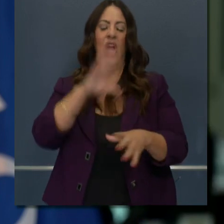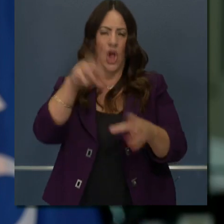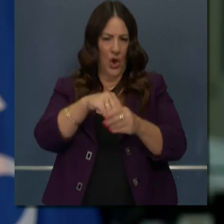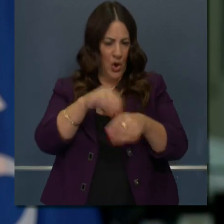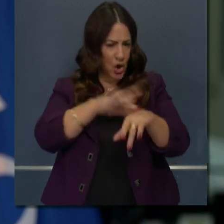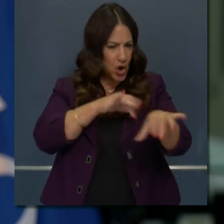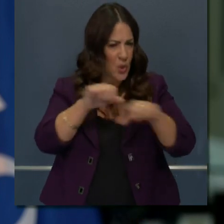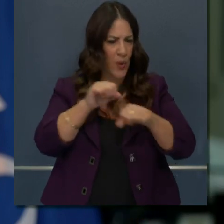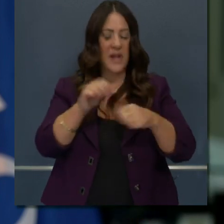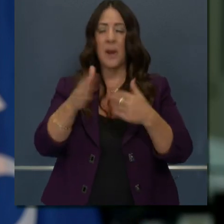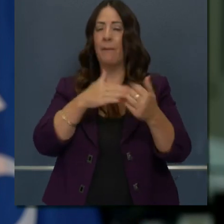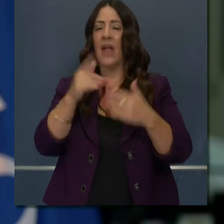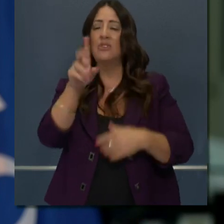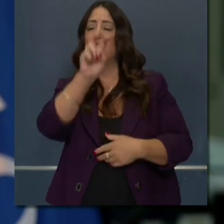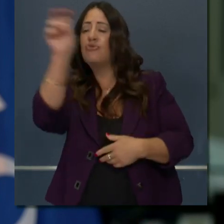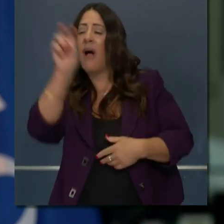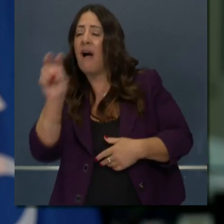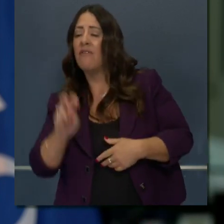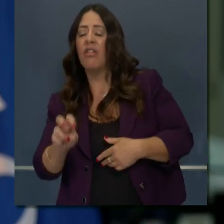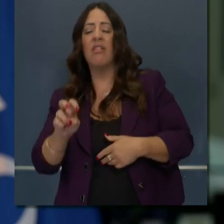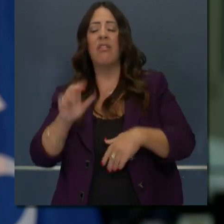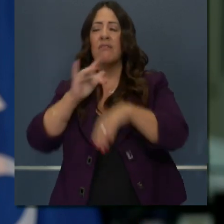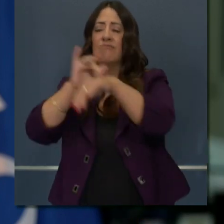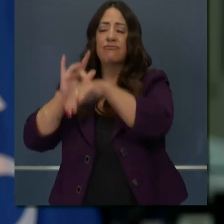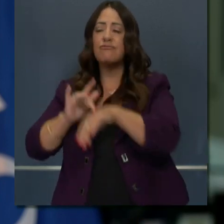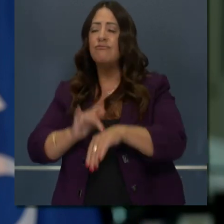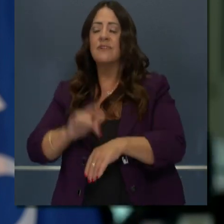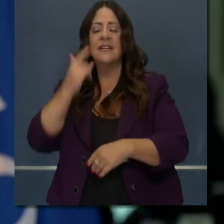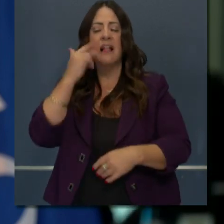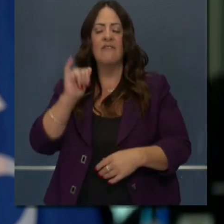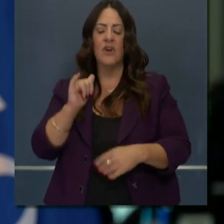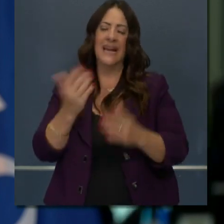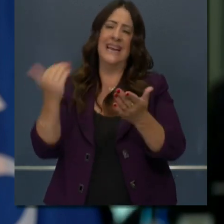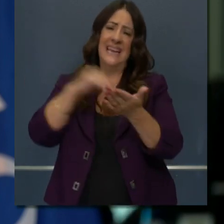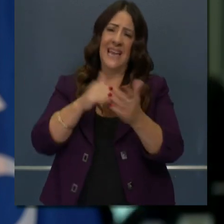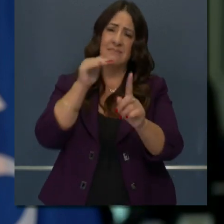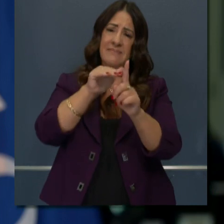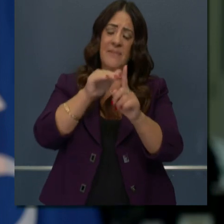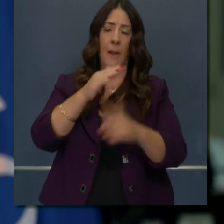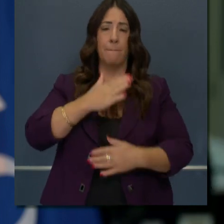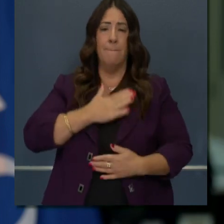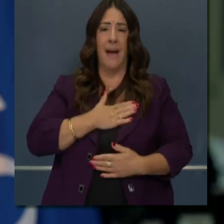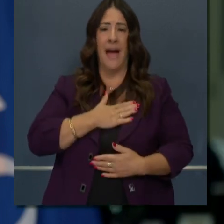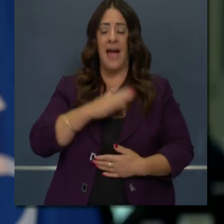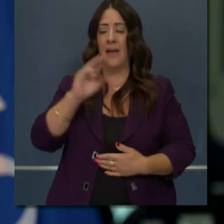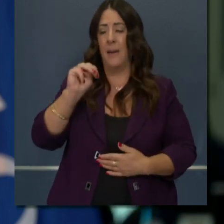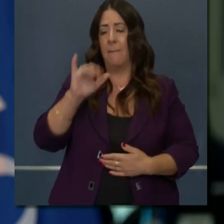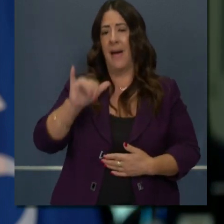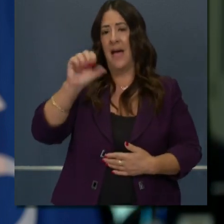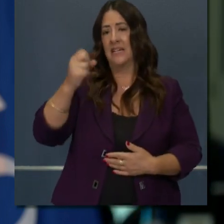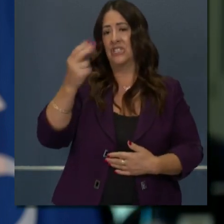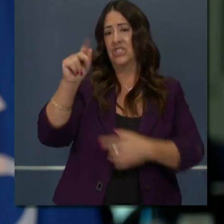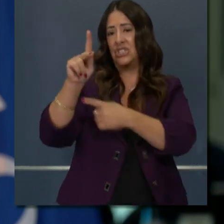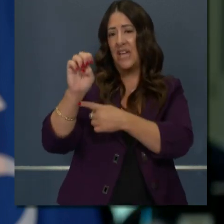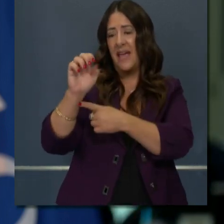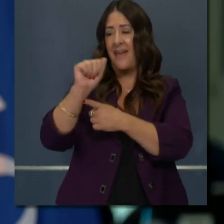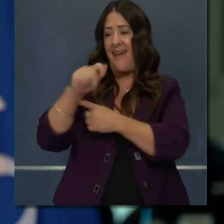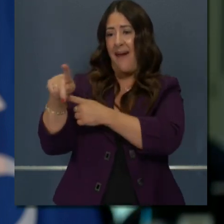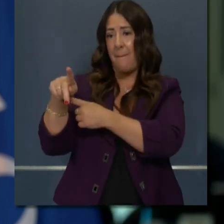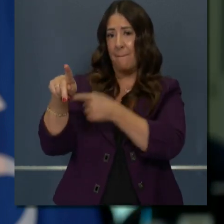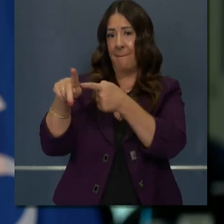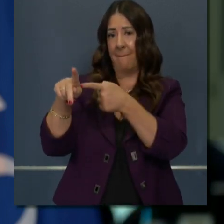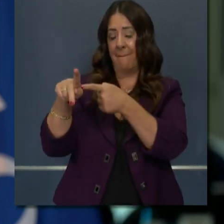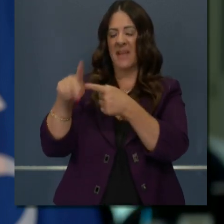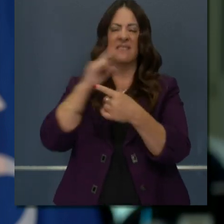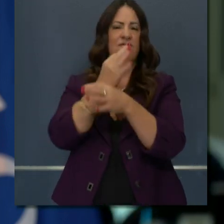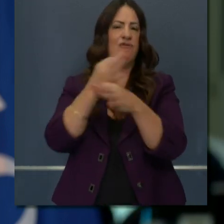and travel in California. Again, just a reminder, the MyShake app is free. You can get information on how